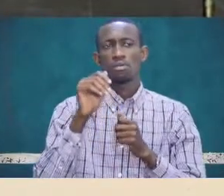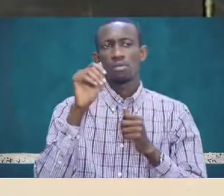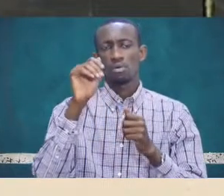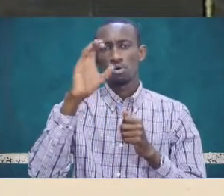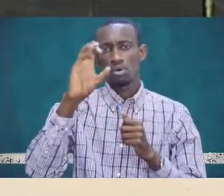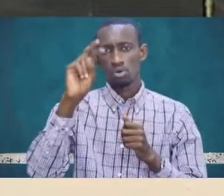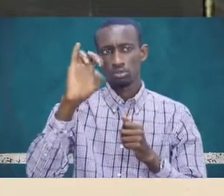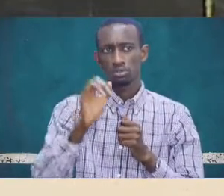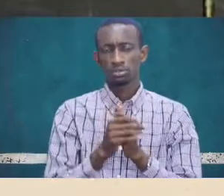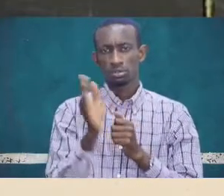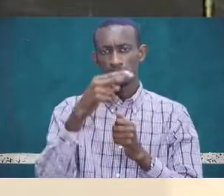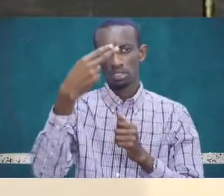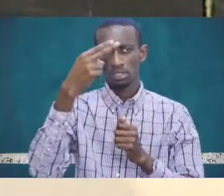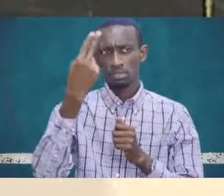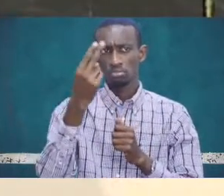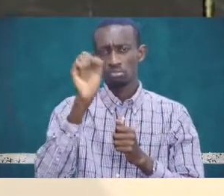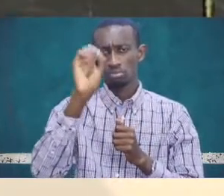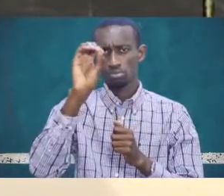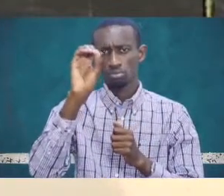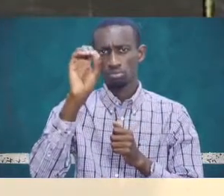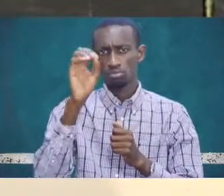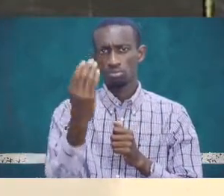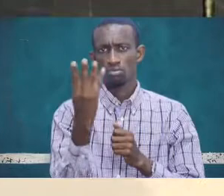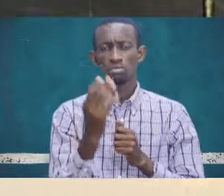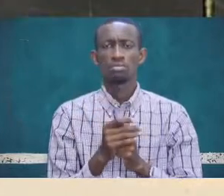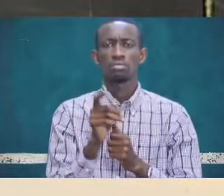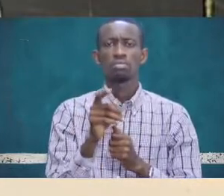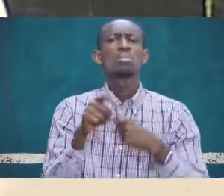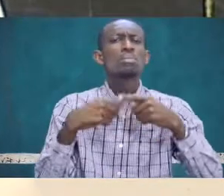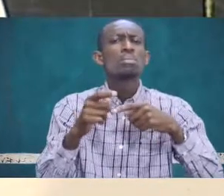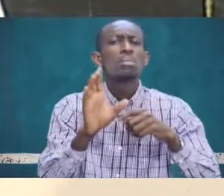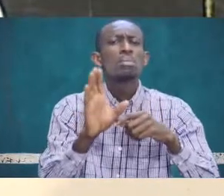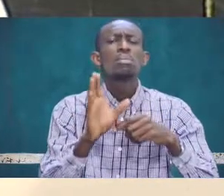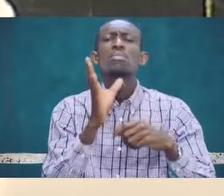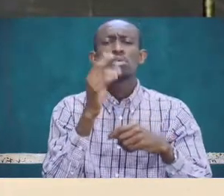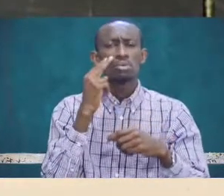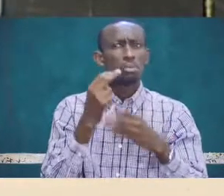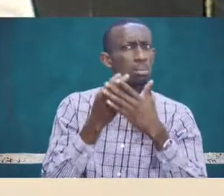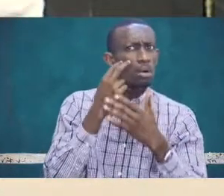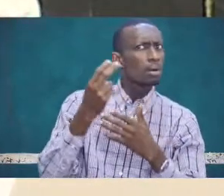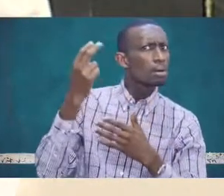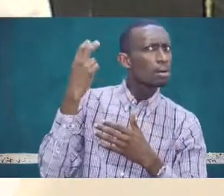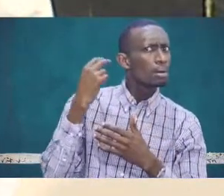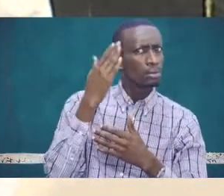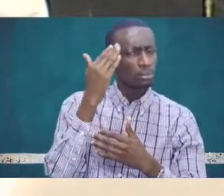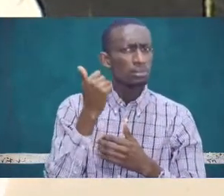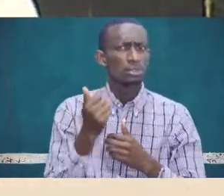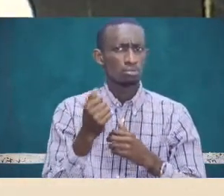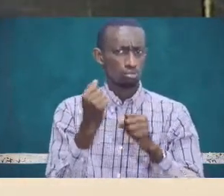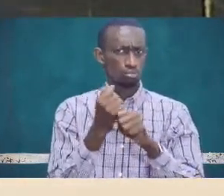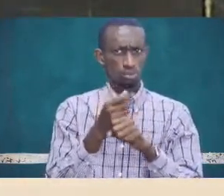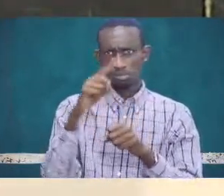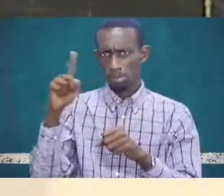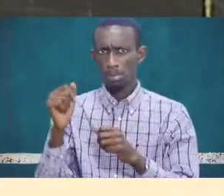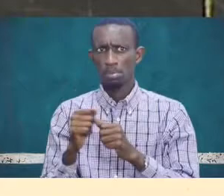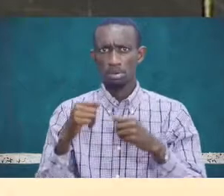can we first go through some of the work that we did in the previous lesson, and we do the corrections together. Here